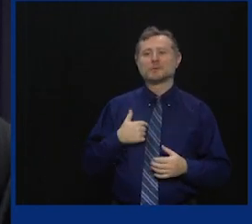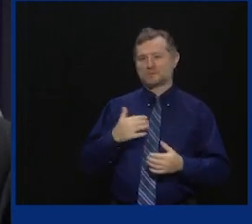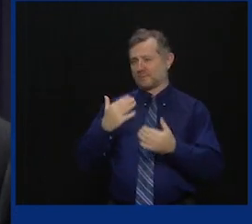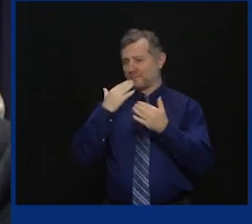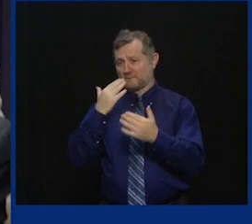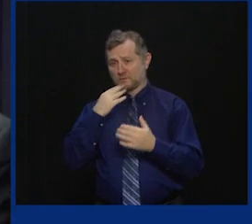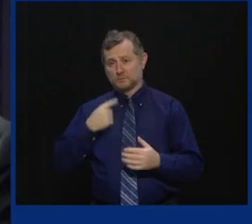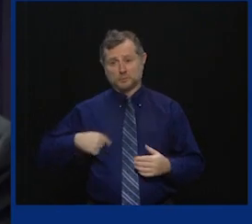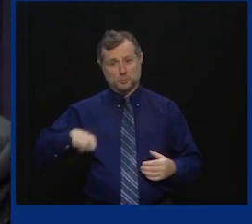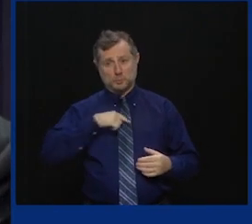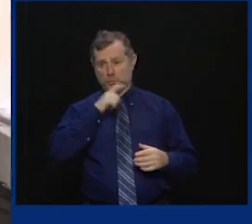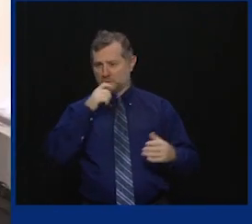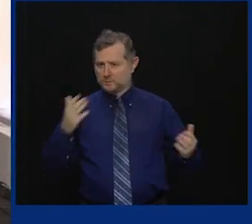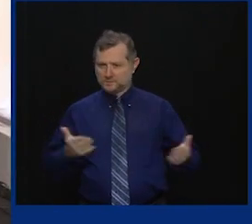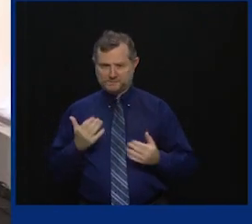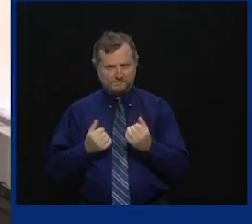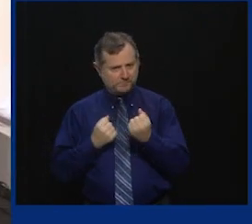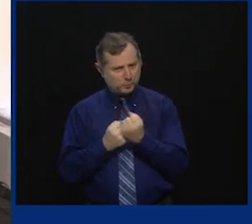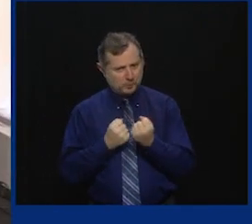beginning.